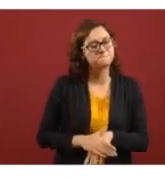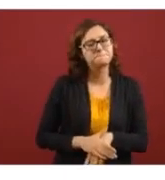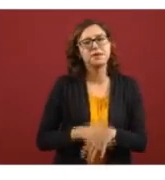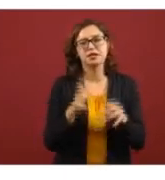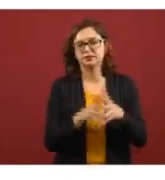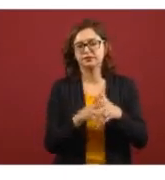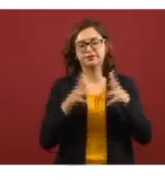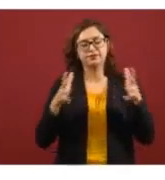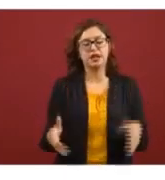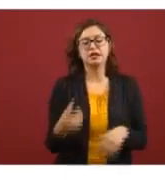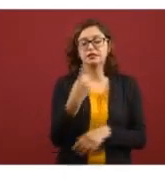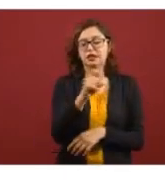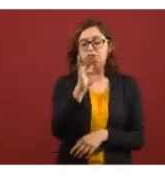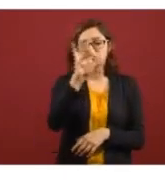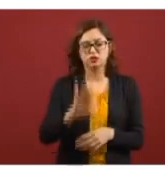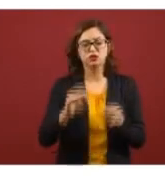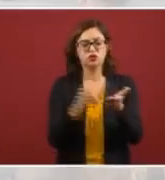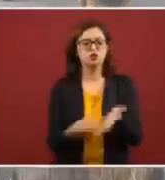conservation of hospitals.